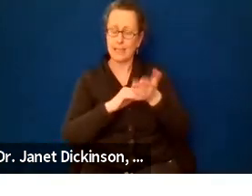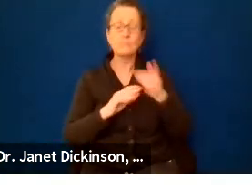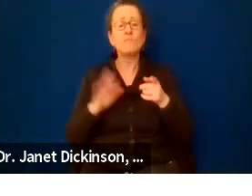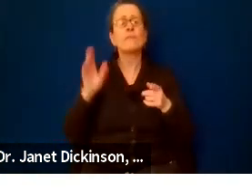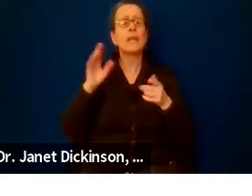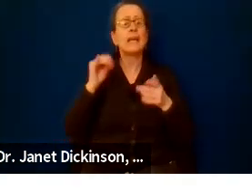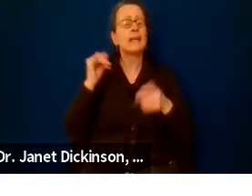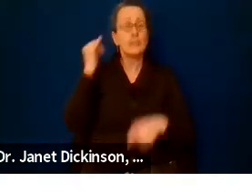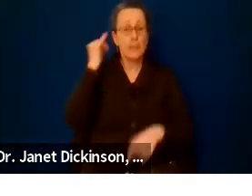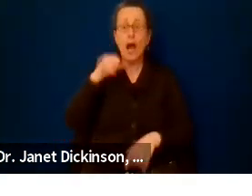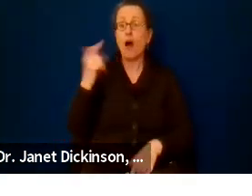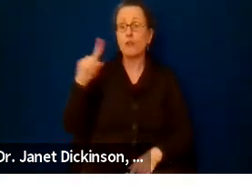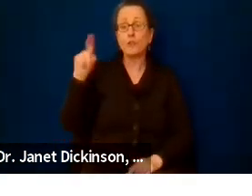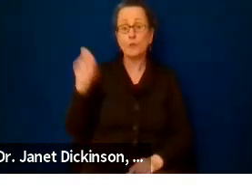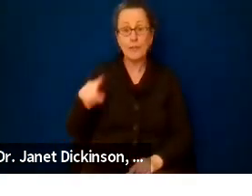Yes, they can.